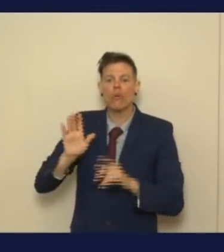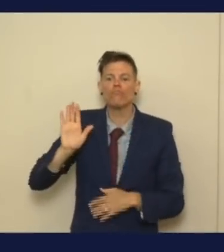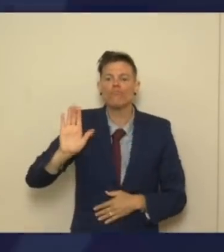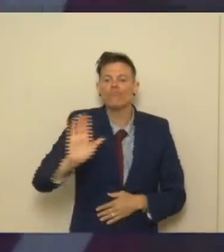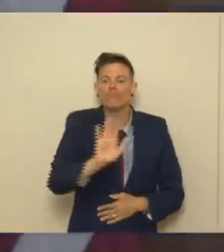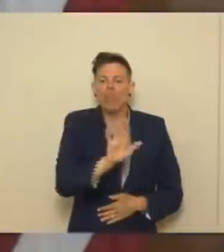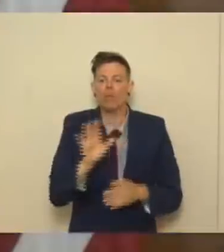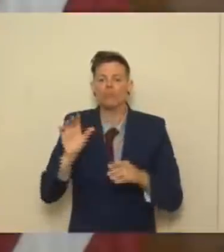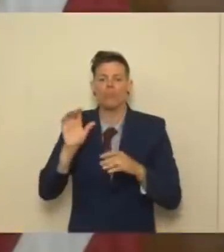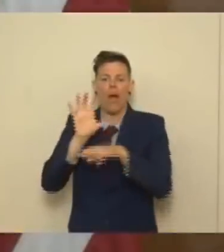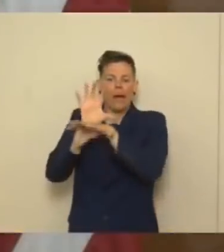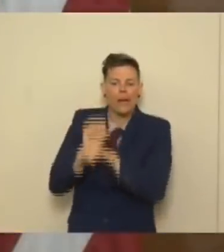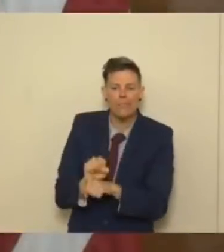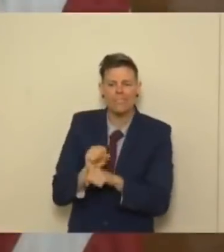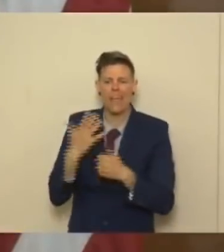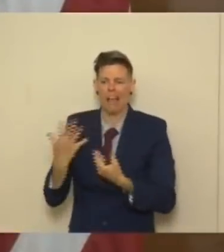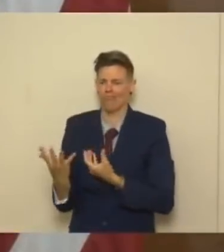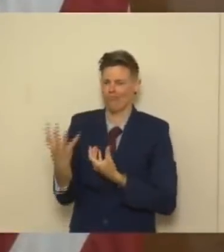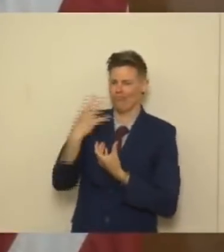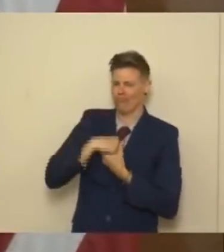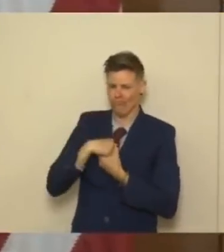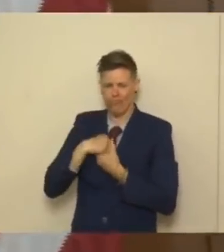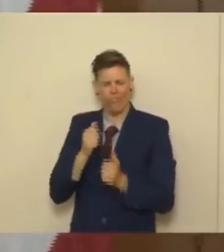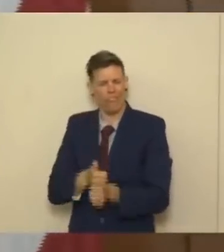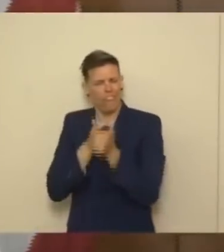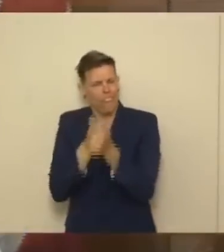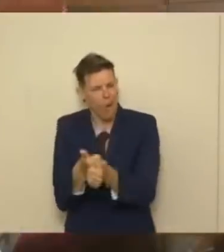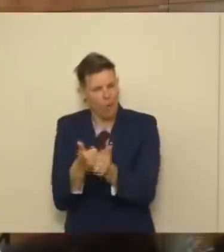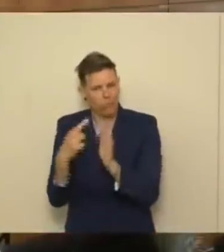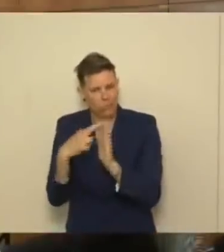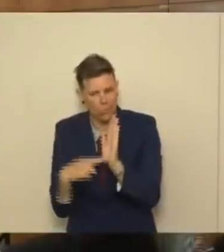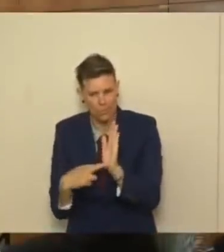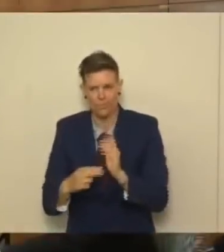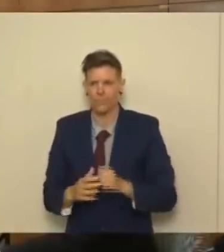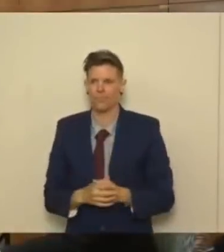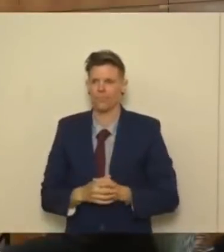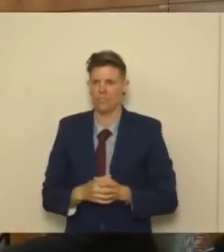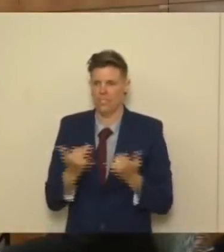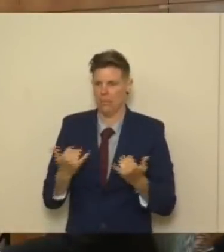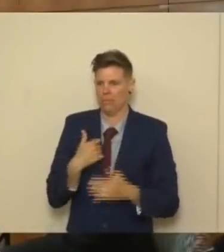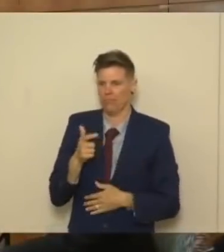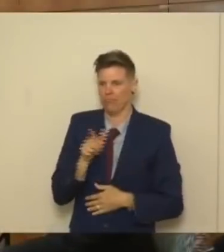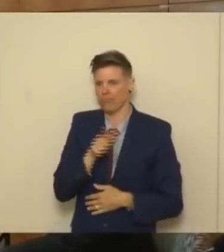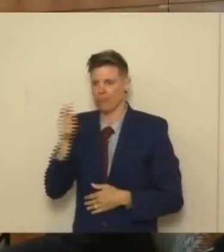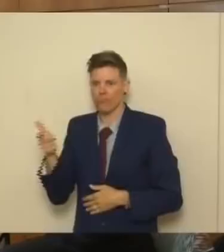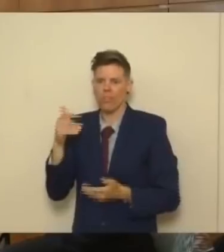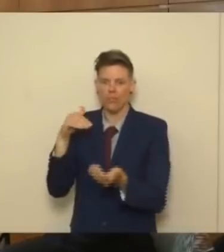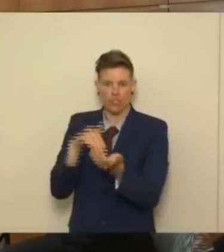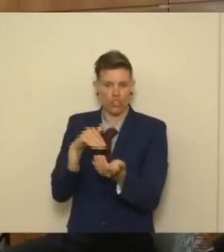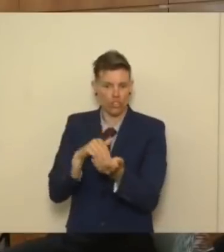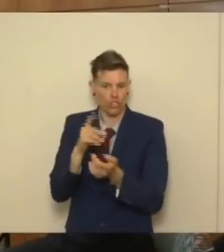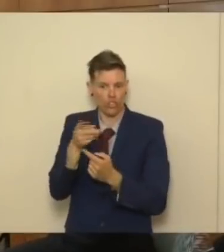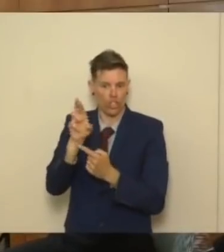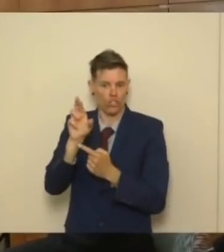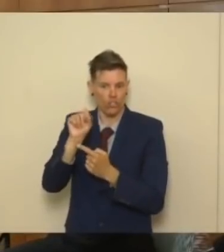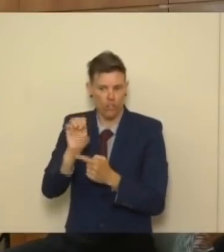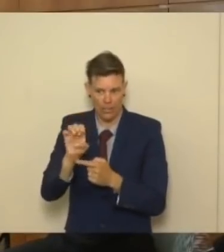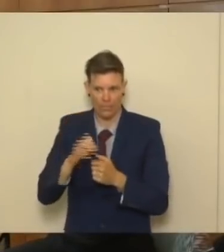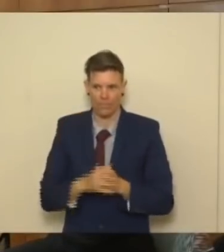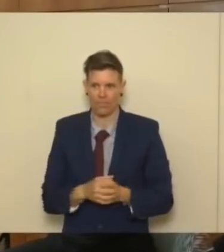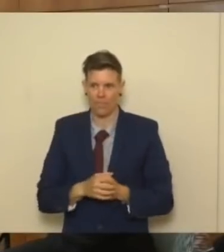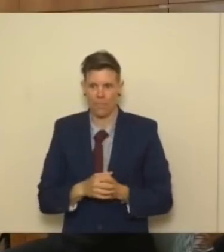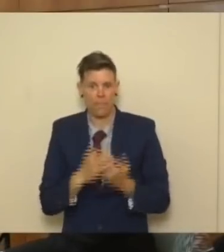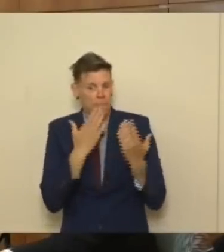on in the state and around the country, and then back to me. Thank you very much, Governor. Just some quick updates today. We did a little bit